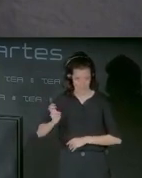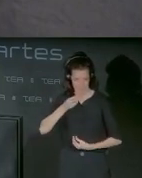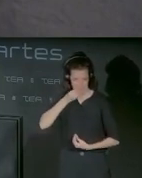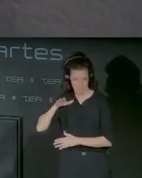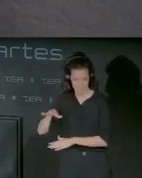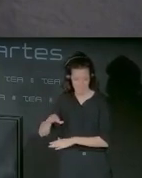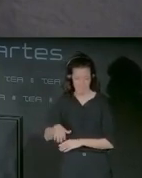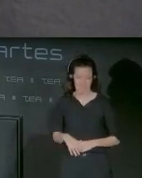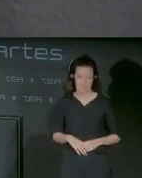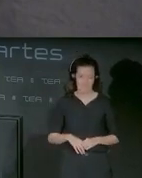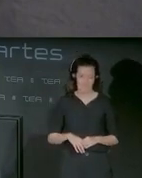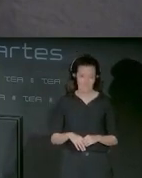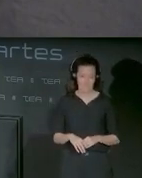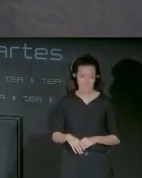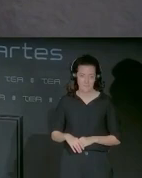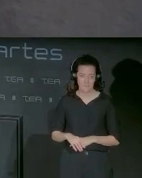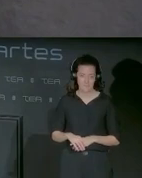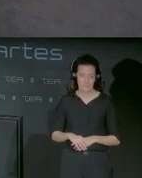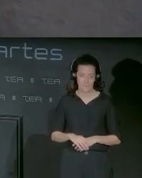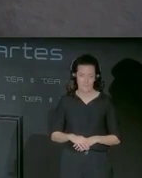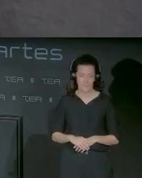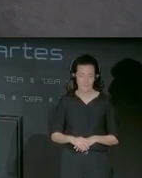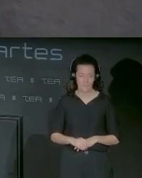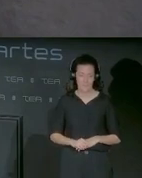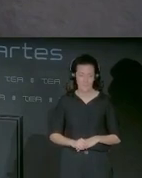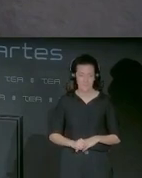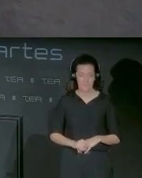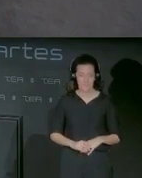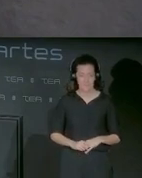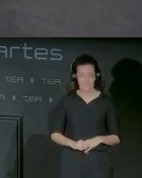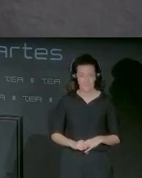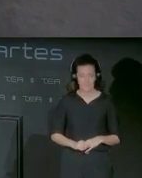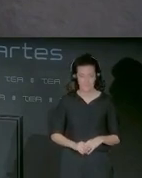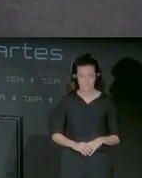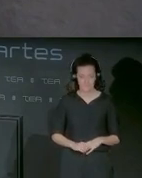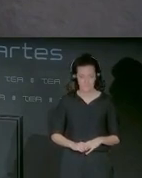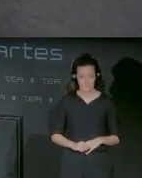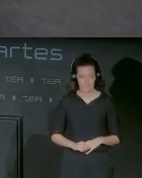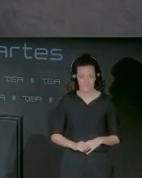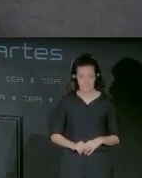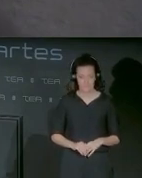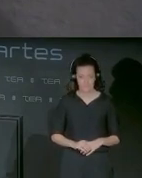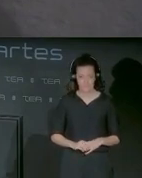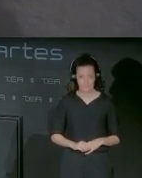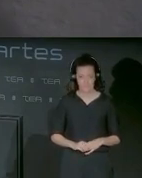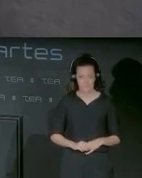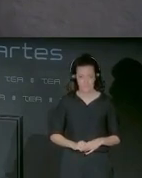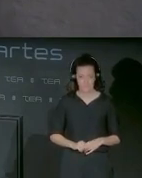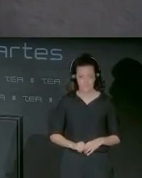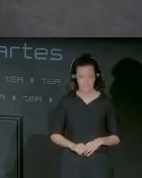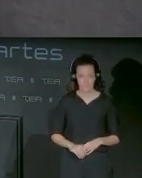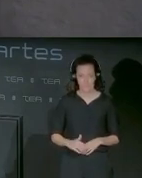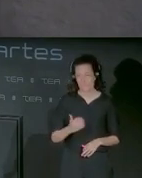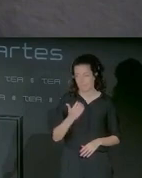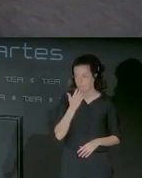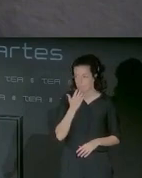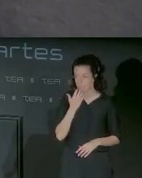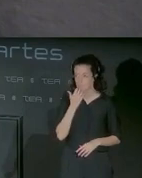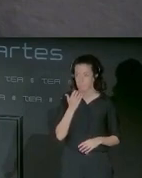the economic side of it, because I was in the digital part of the government back then. So whatever